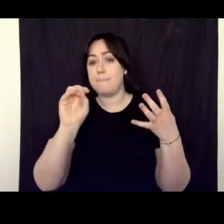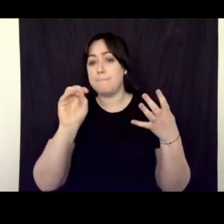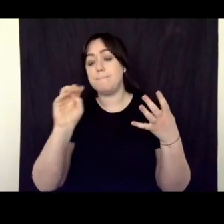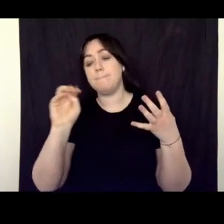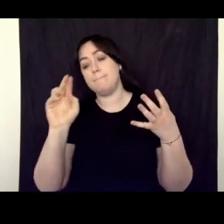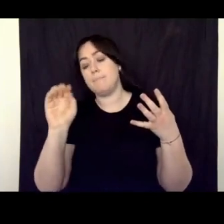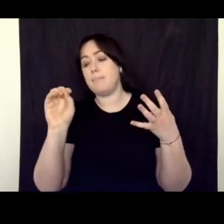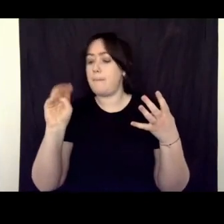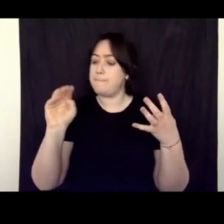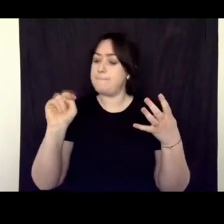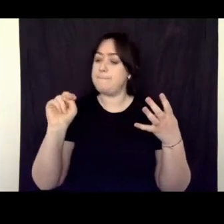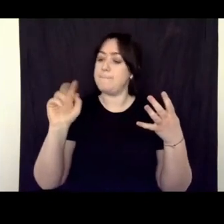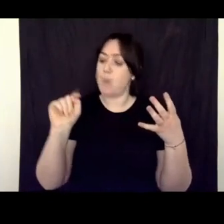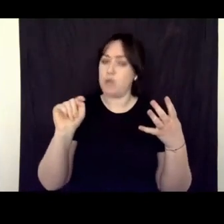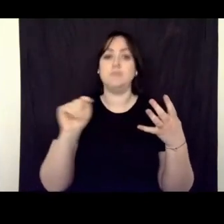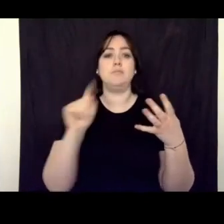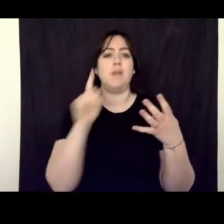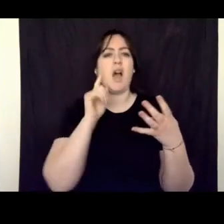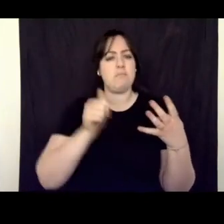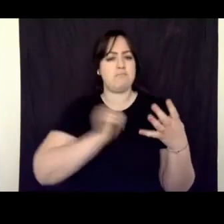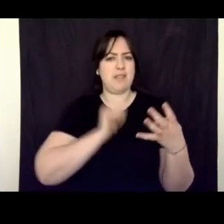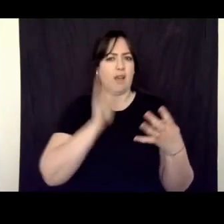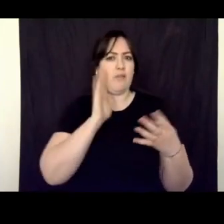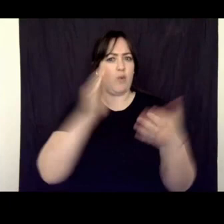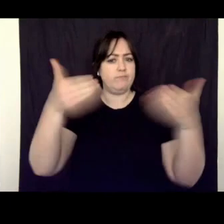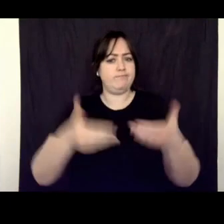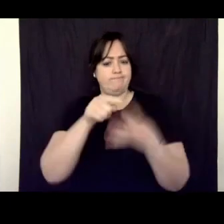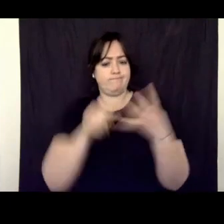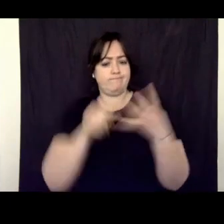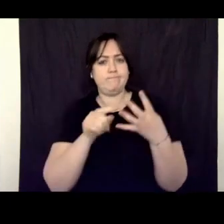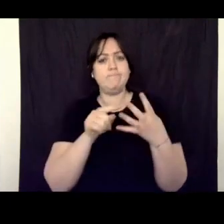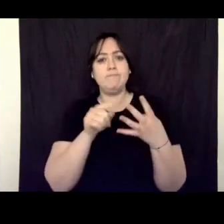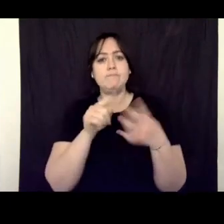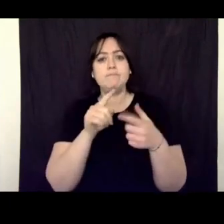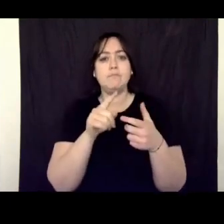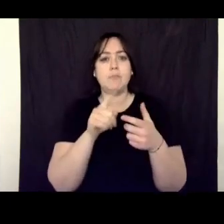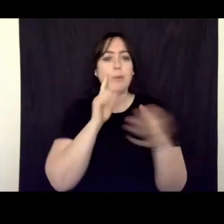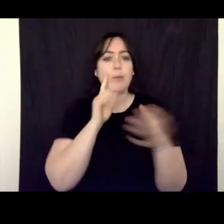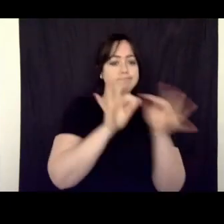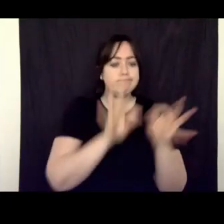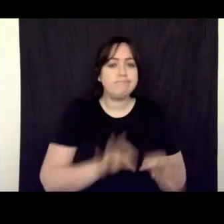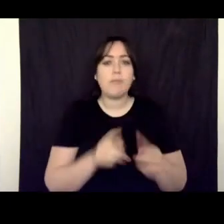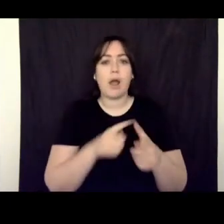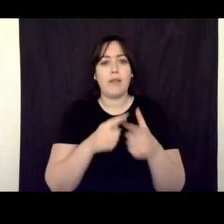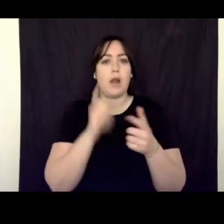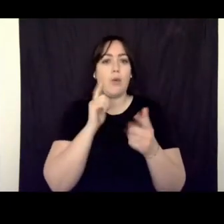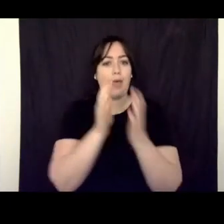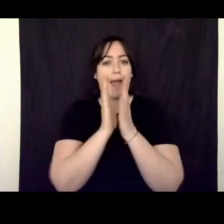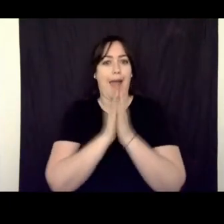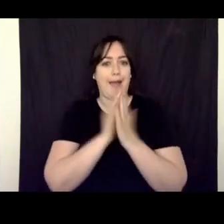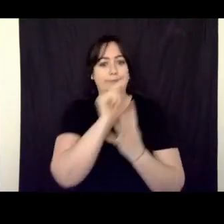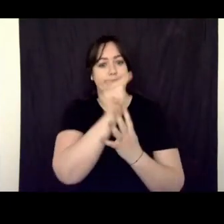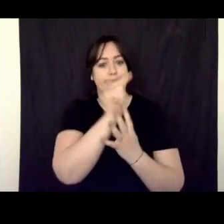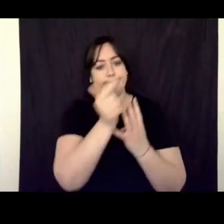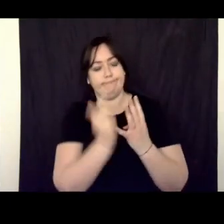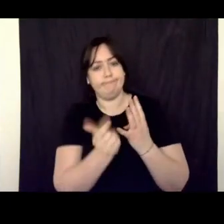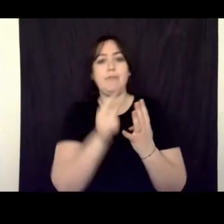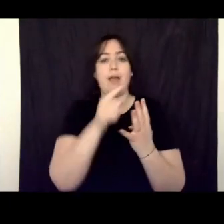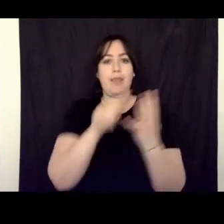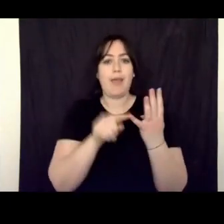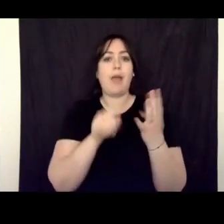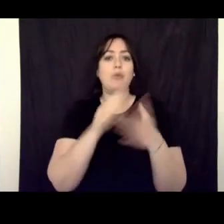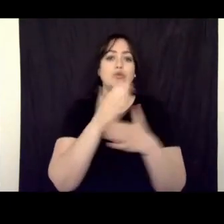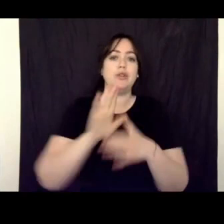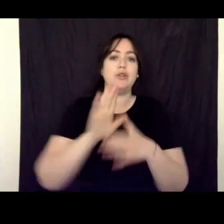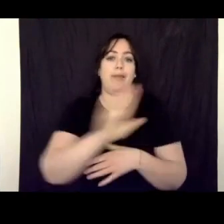be asking each one to come off mute and share a little bit more about their technical expertise and about some of